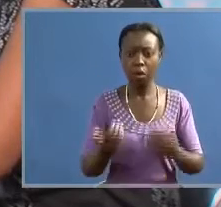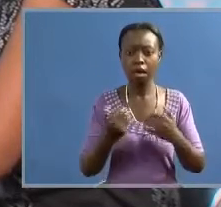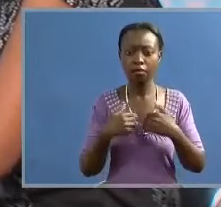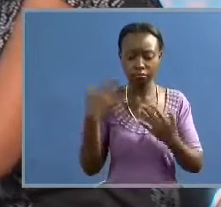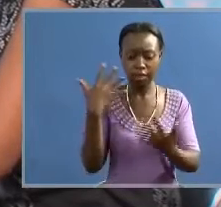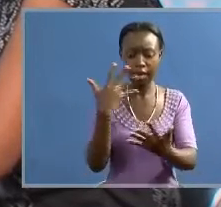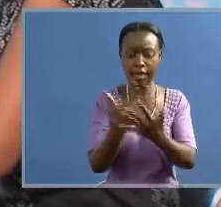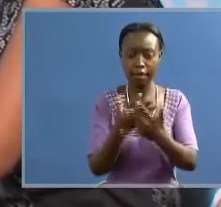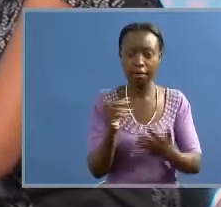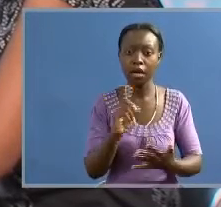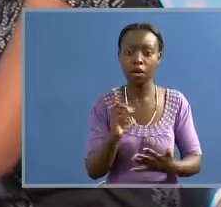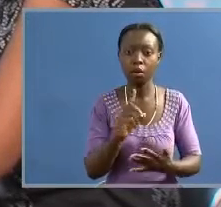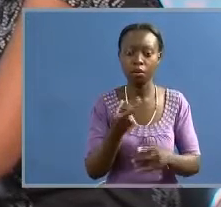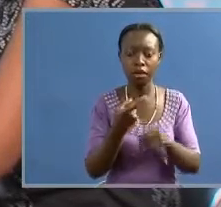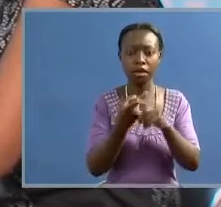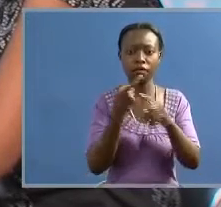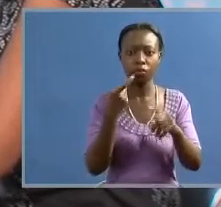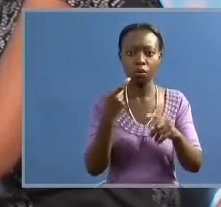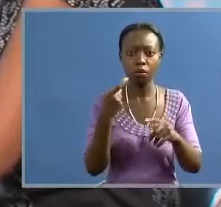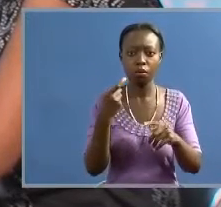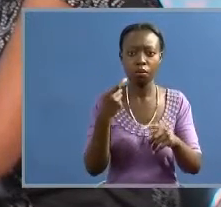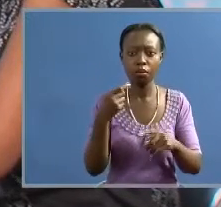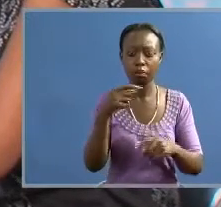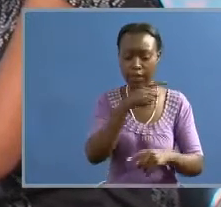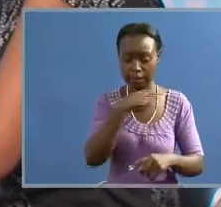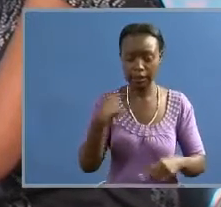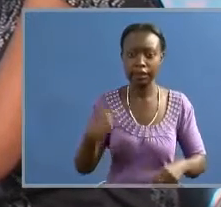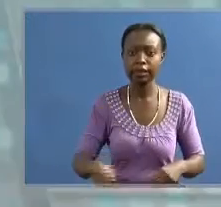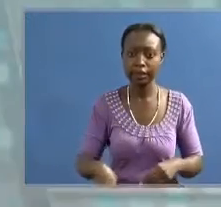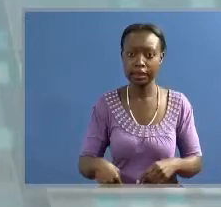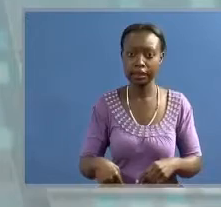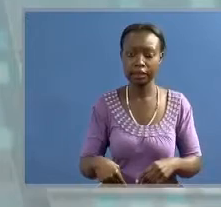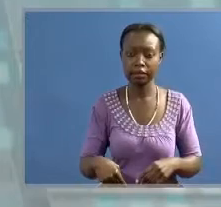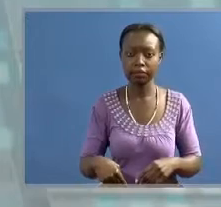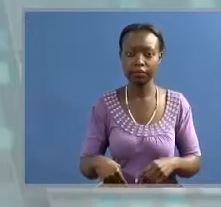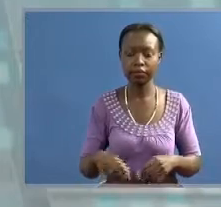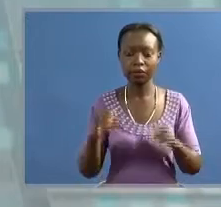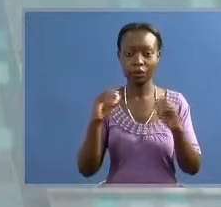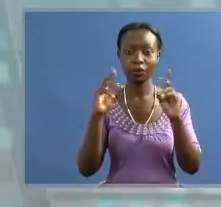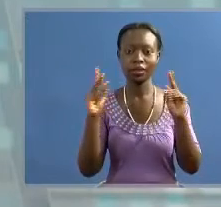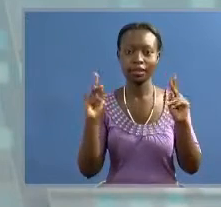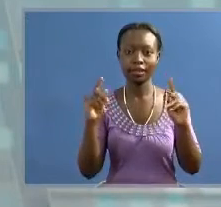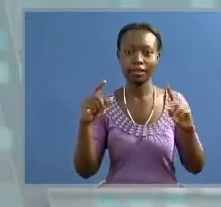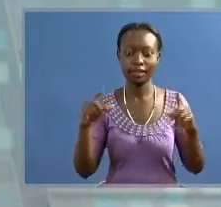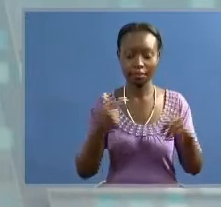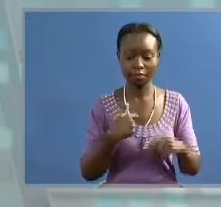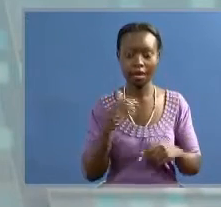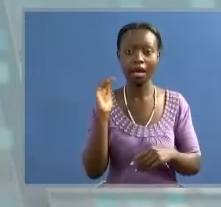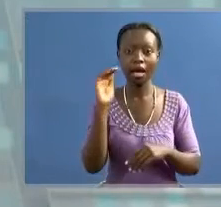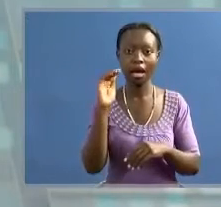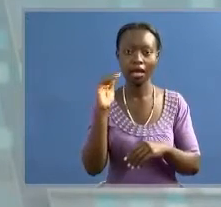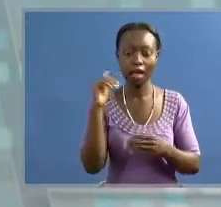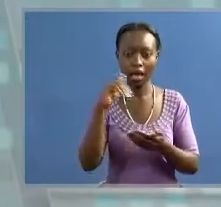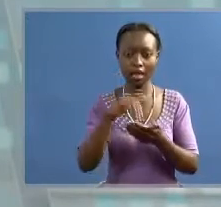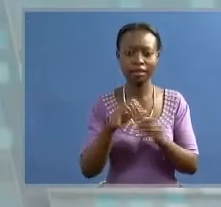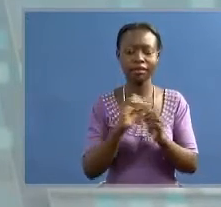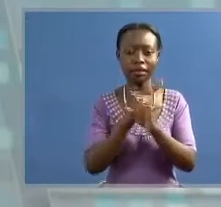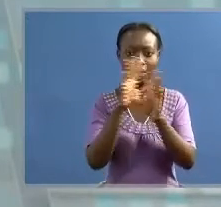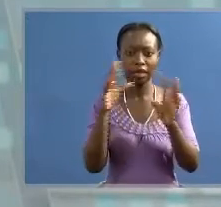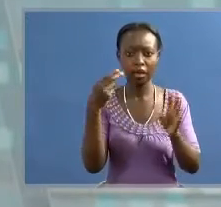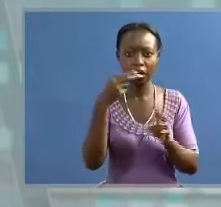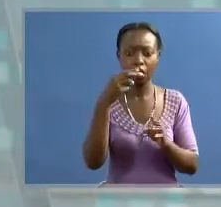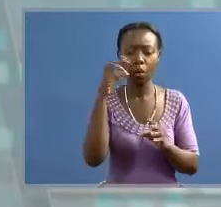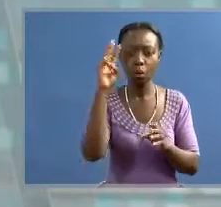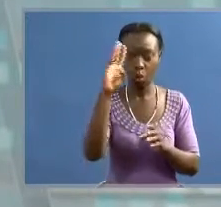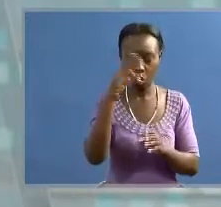in Nairobi from Wuhan in China. Well, let's put this one clear. Yes. World Health Organization moved the epicenter